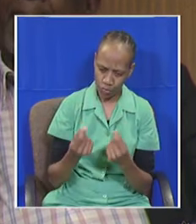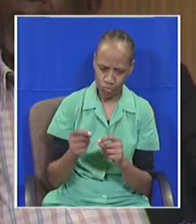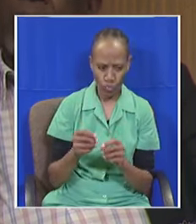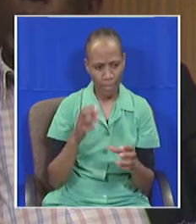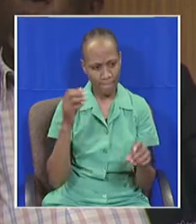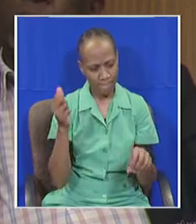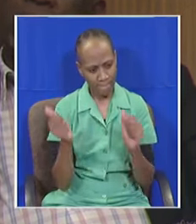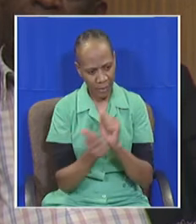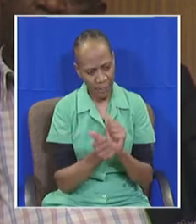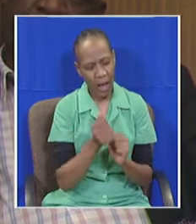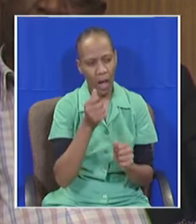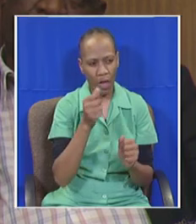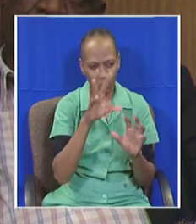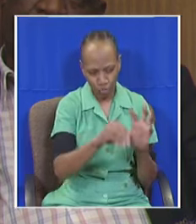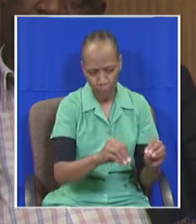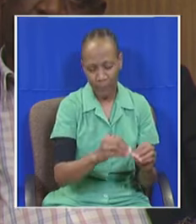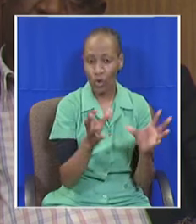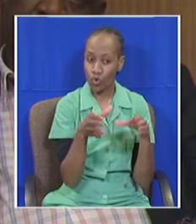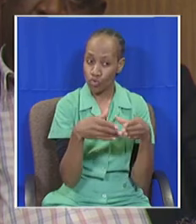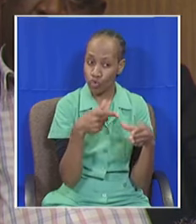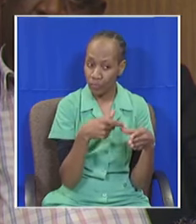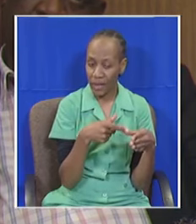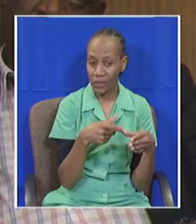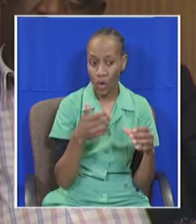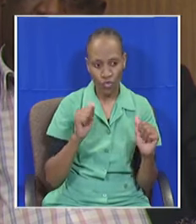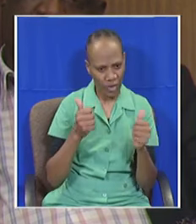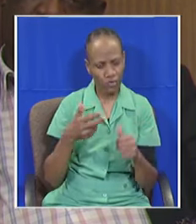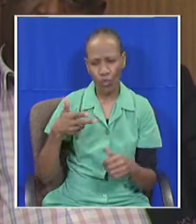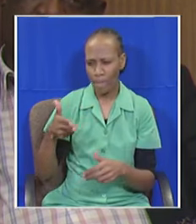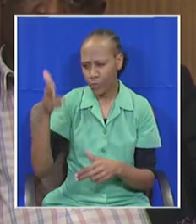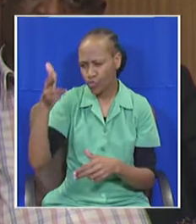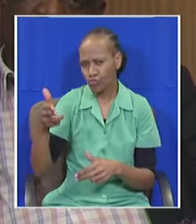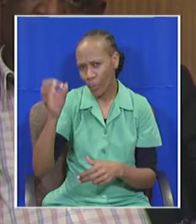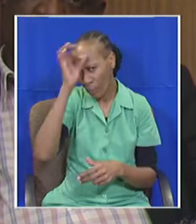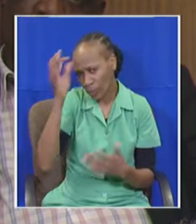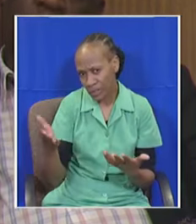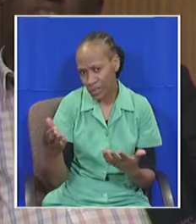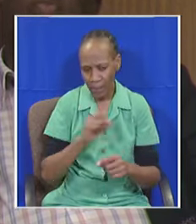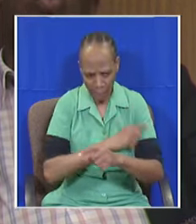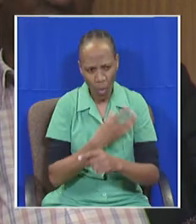who were prepared to kill law enforcement members and had the firepower to